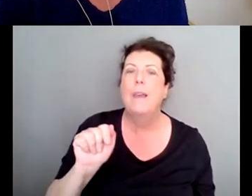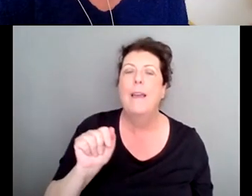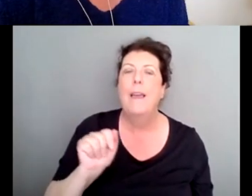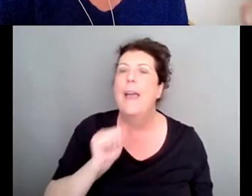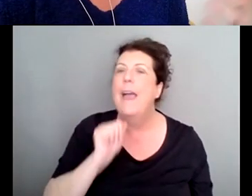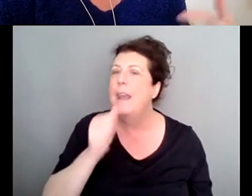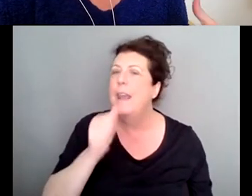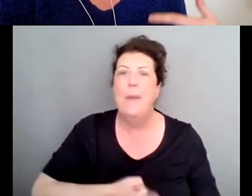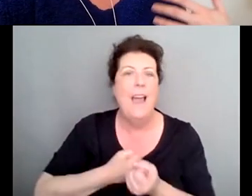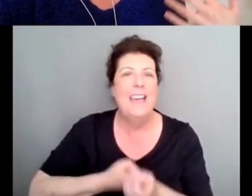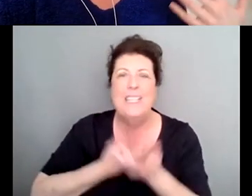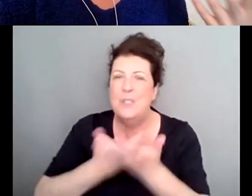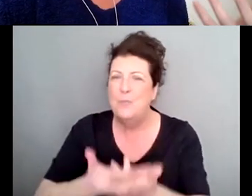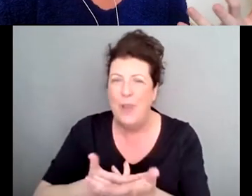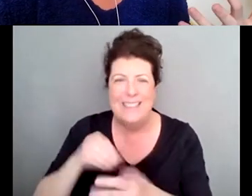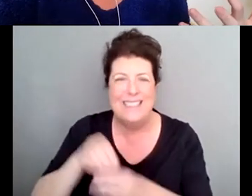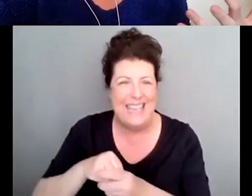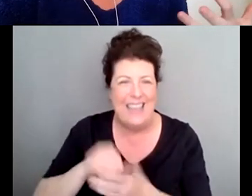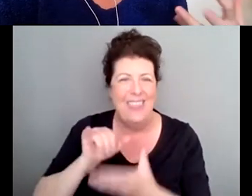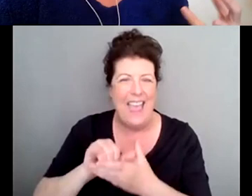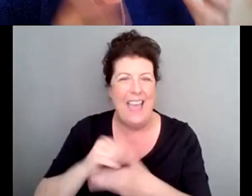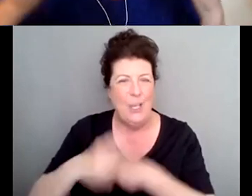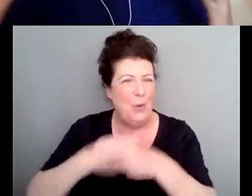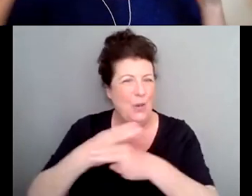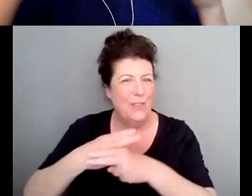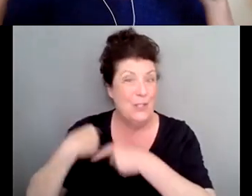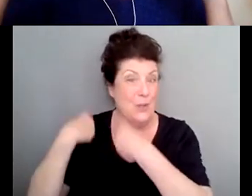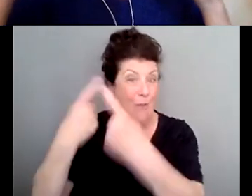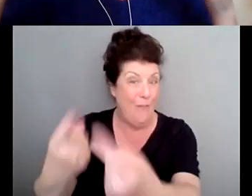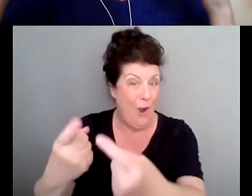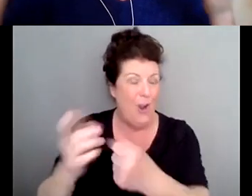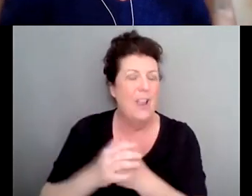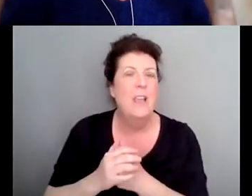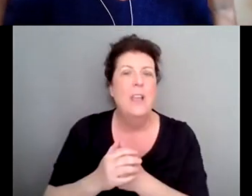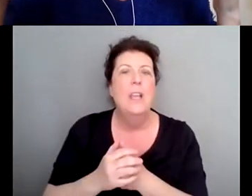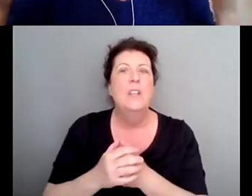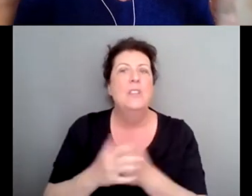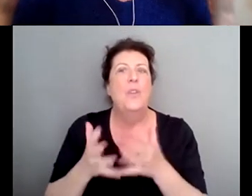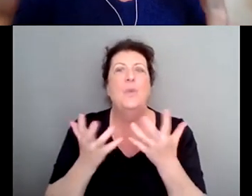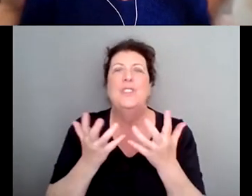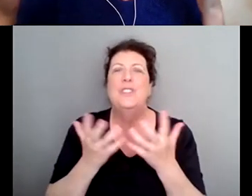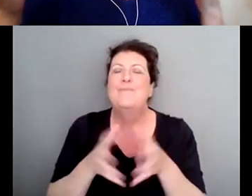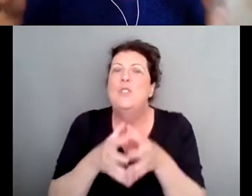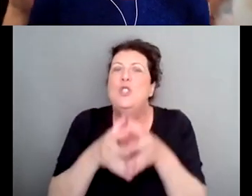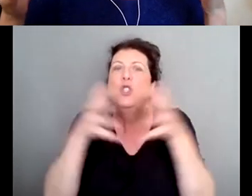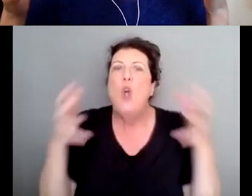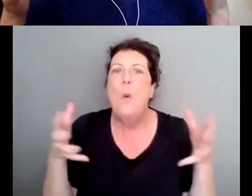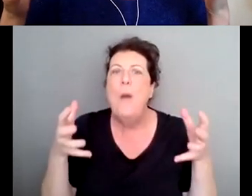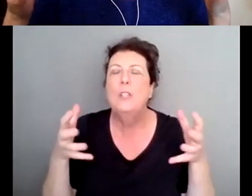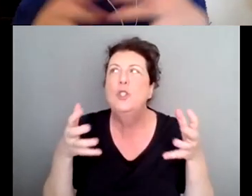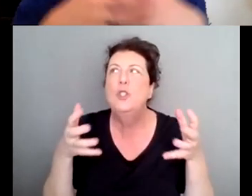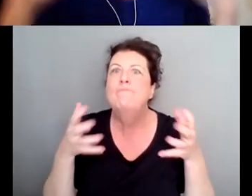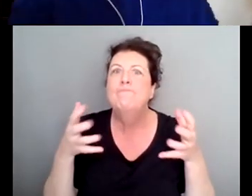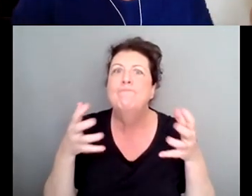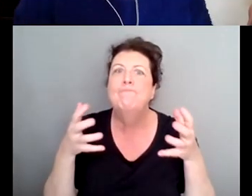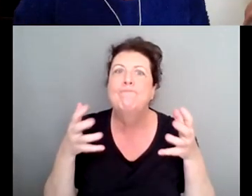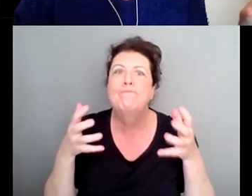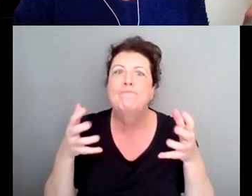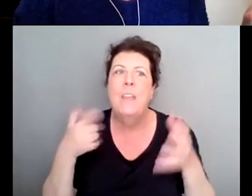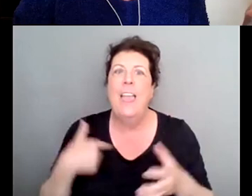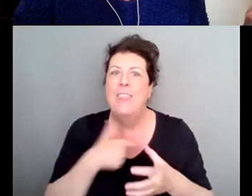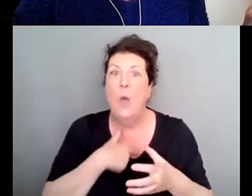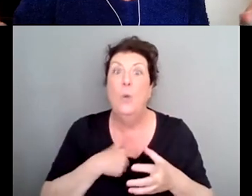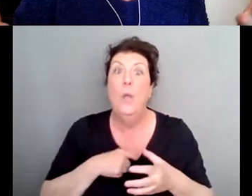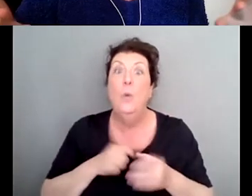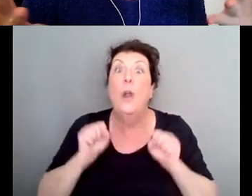so far. So it actually was just like, there was just so much that we got to